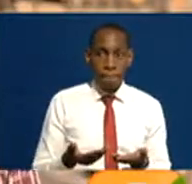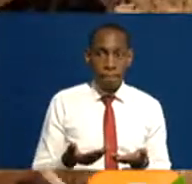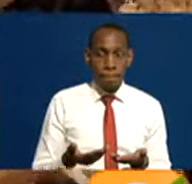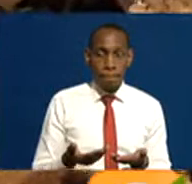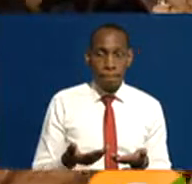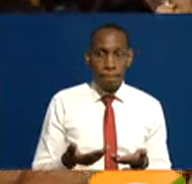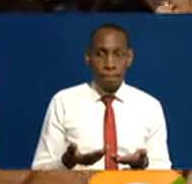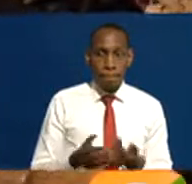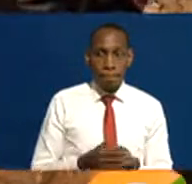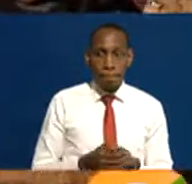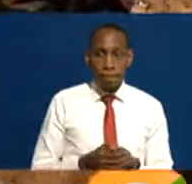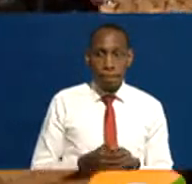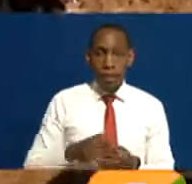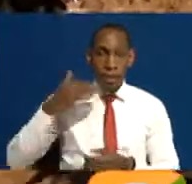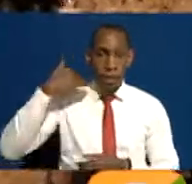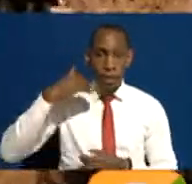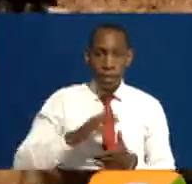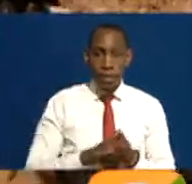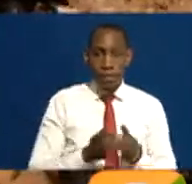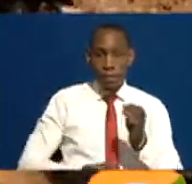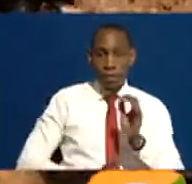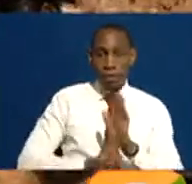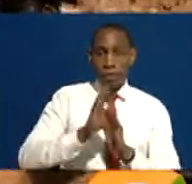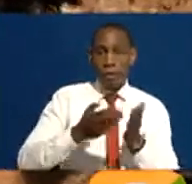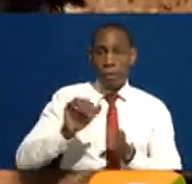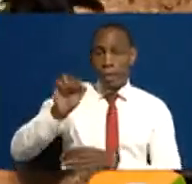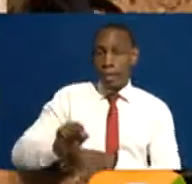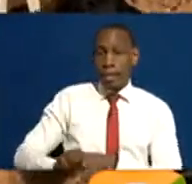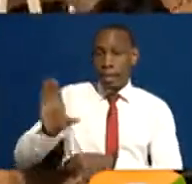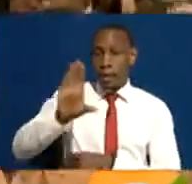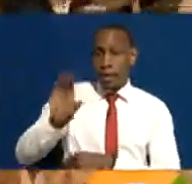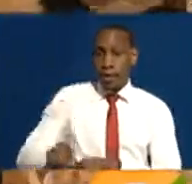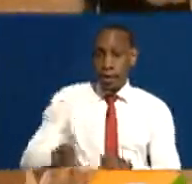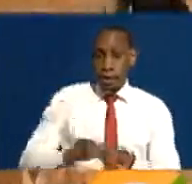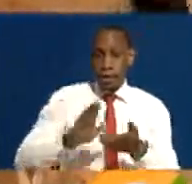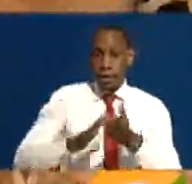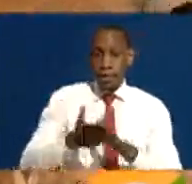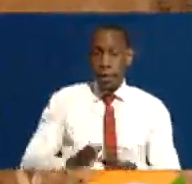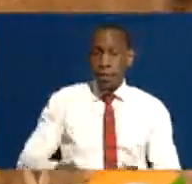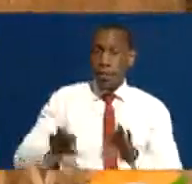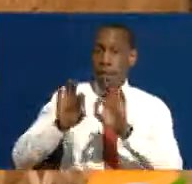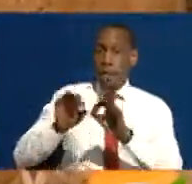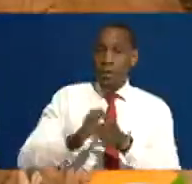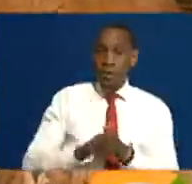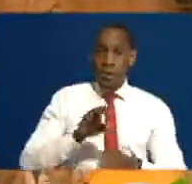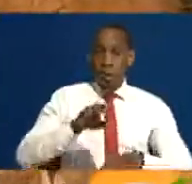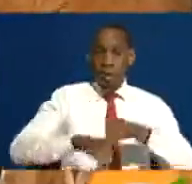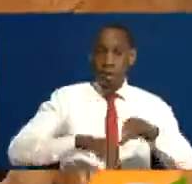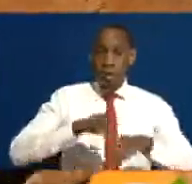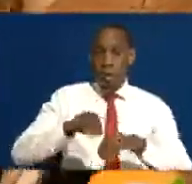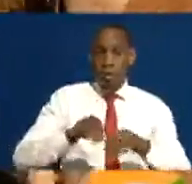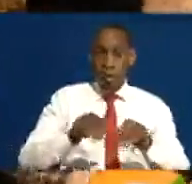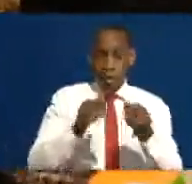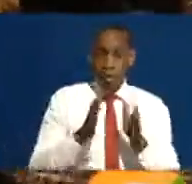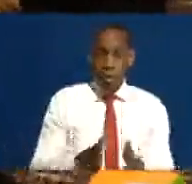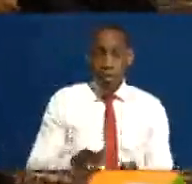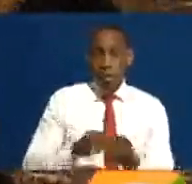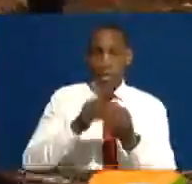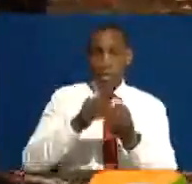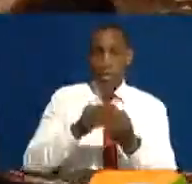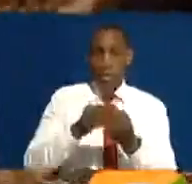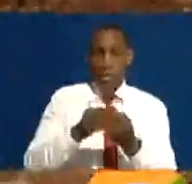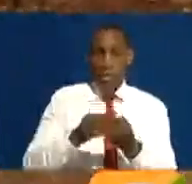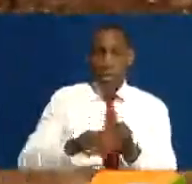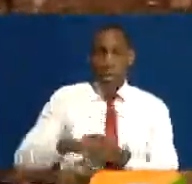Kaisap. The dorper is a breed developed in South Africa and has become a sensation among livestock keepers, especially in